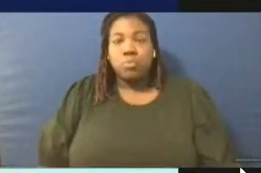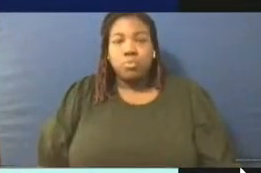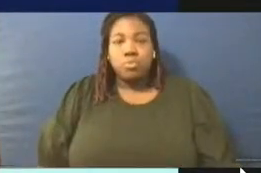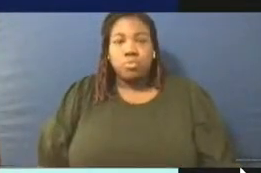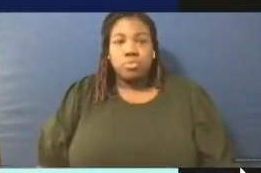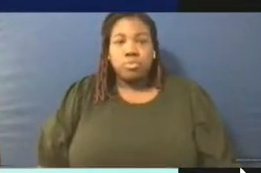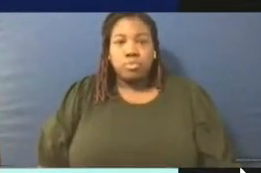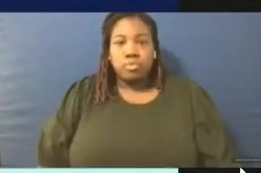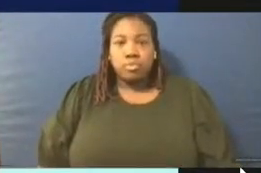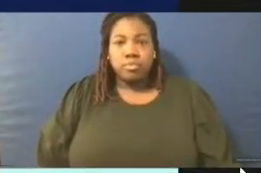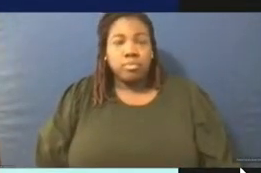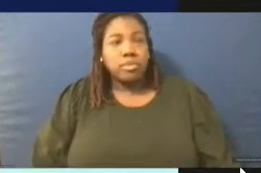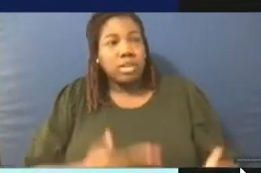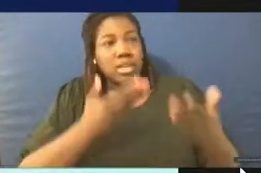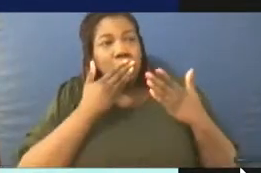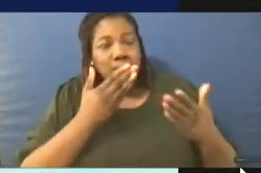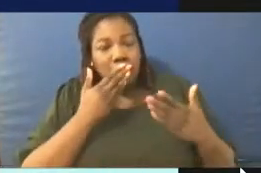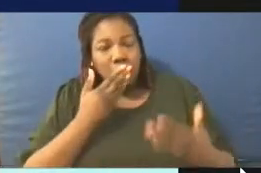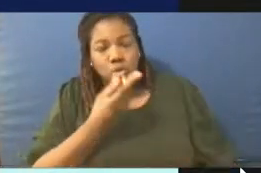Thank you so much, Dr. Hildreth.